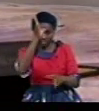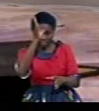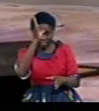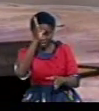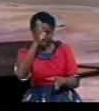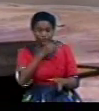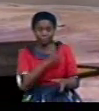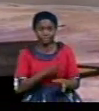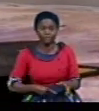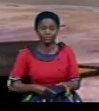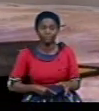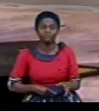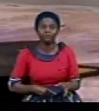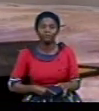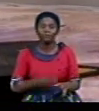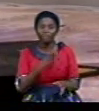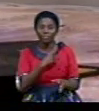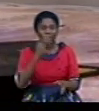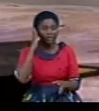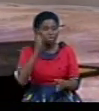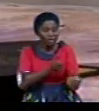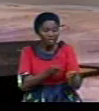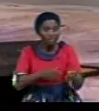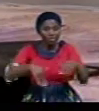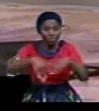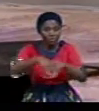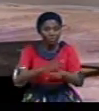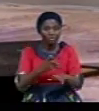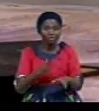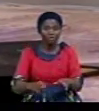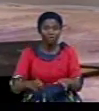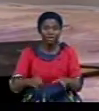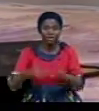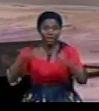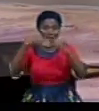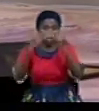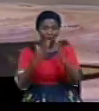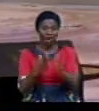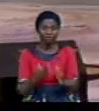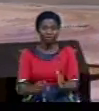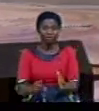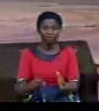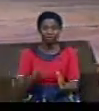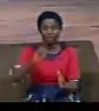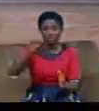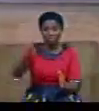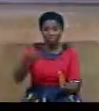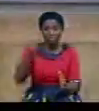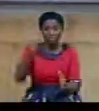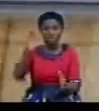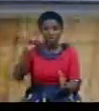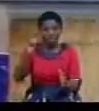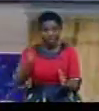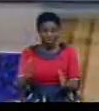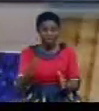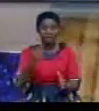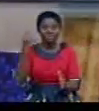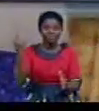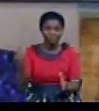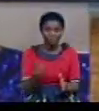reign over the house of Jacob forever it shall reign open the house of Jacob